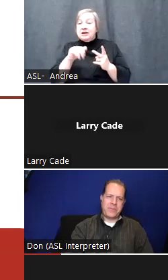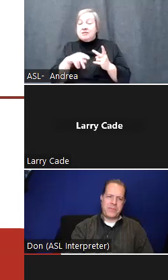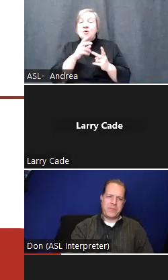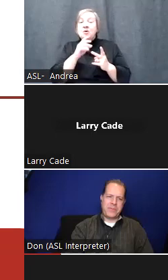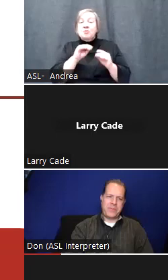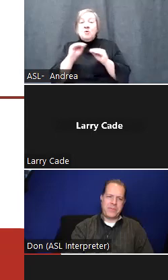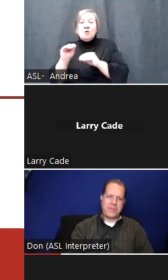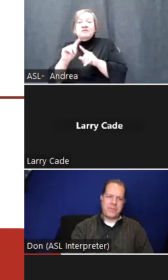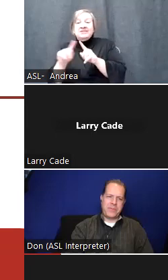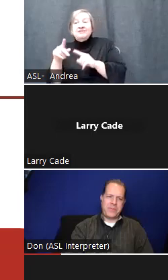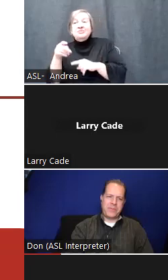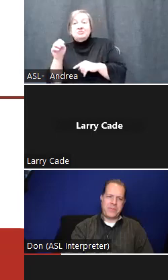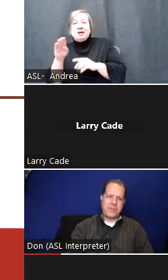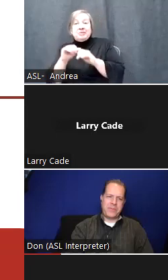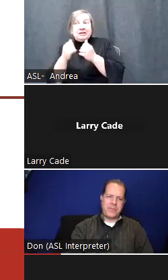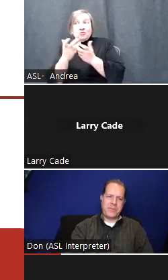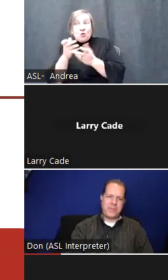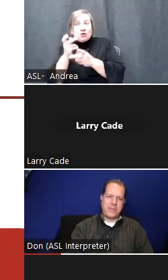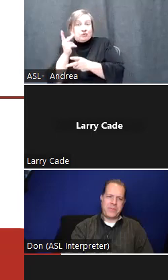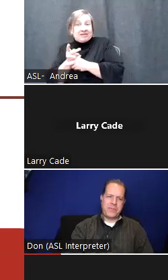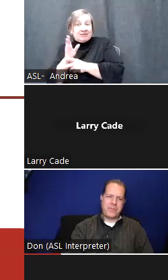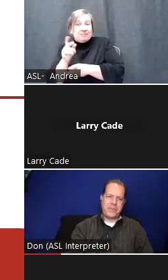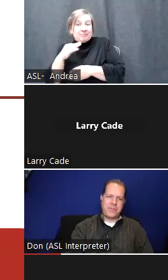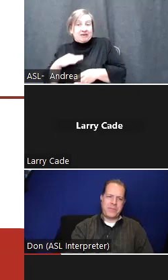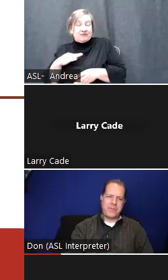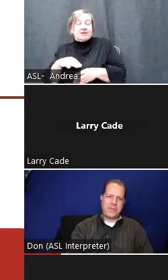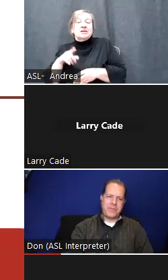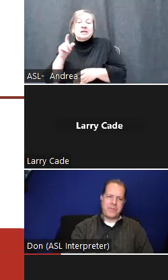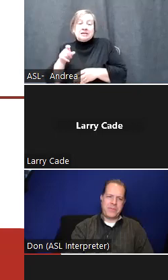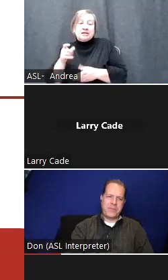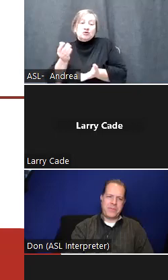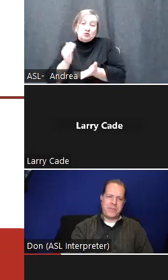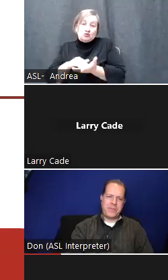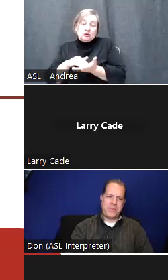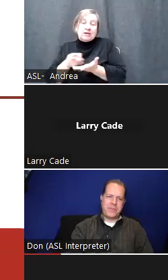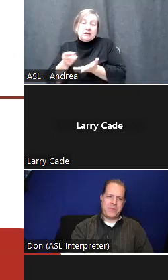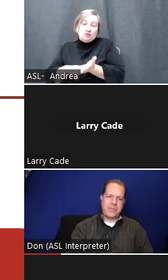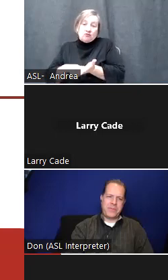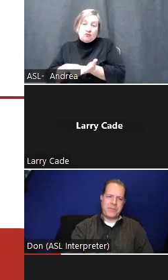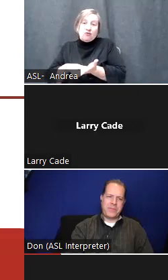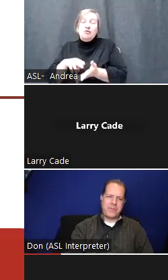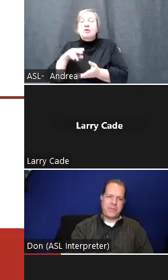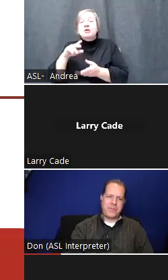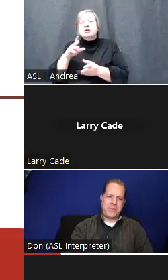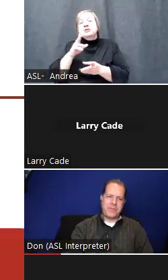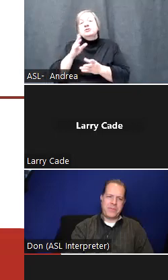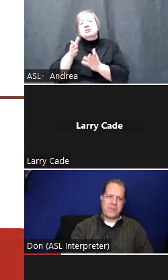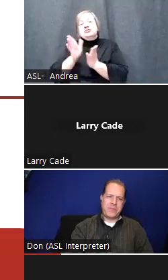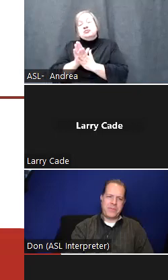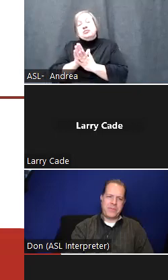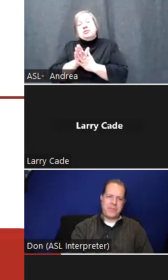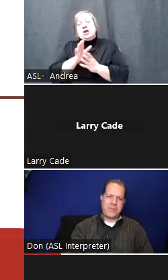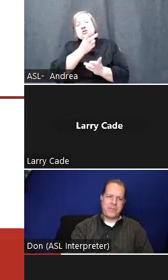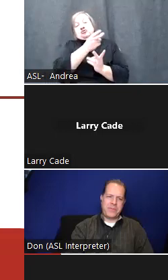they want to continue their benefit, they do need to actually re-enroll, and they would do that by submitting a transfer form to you